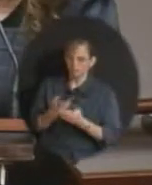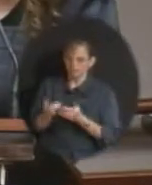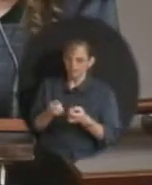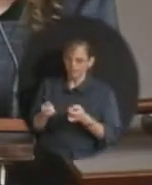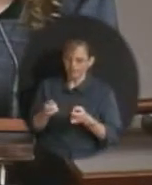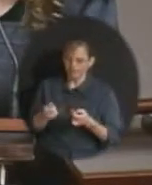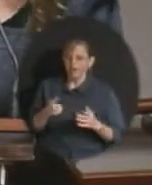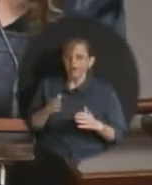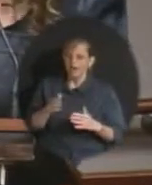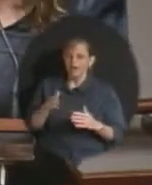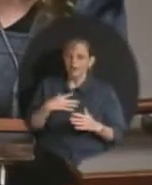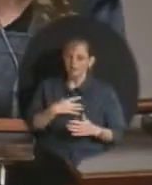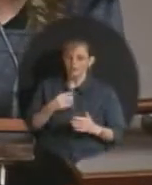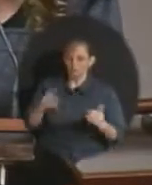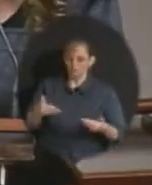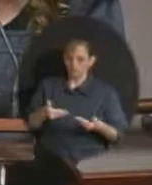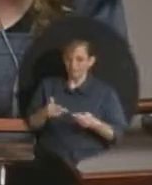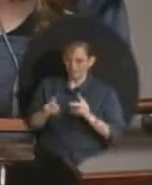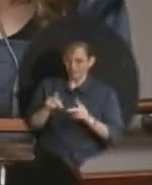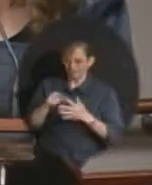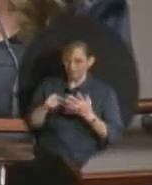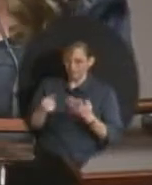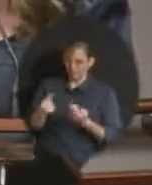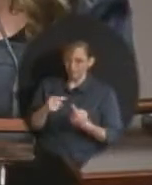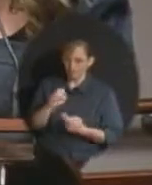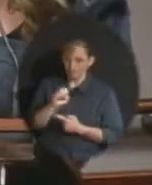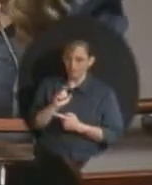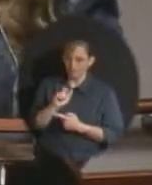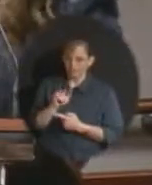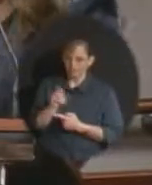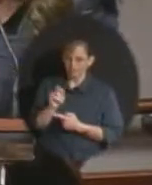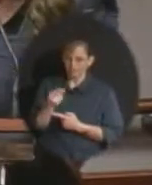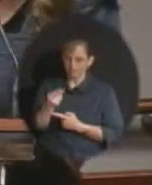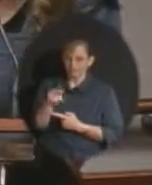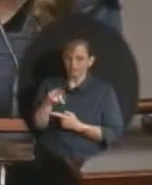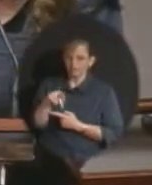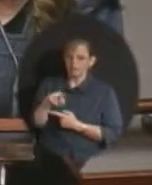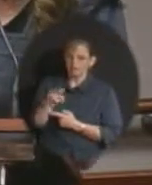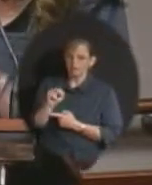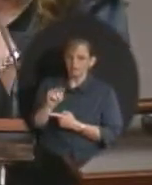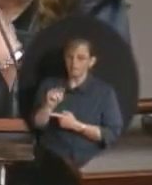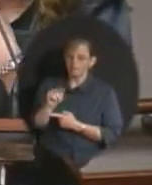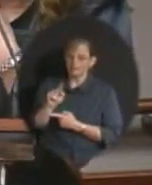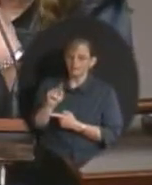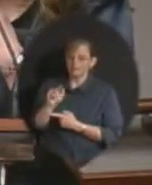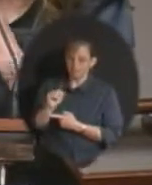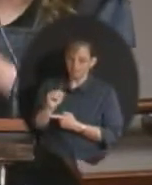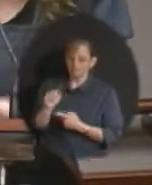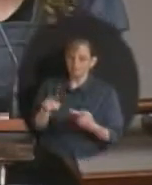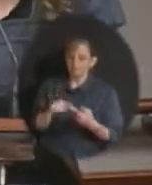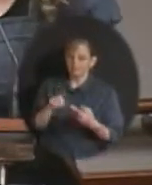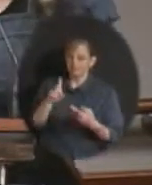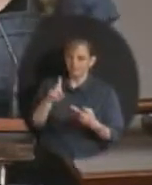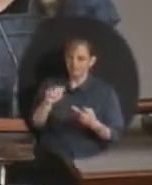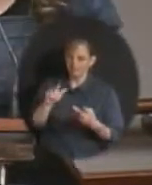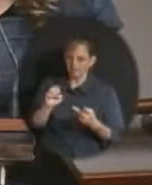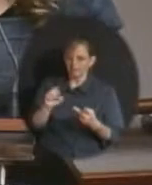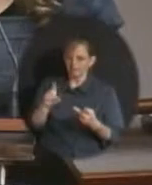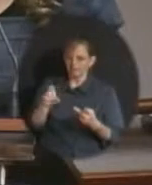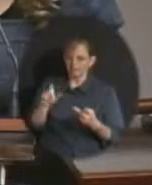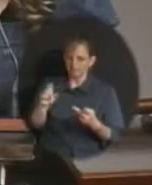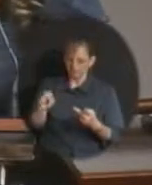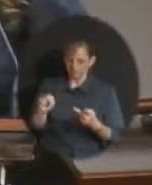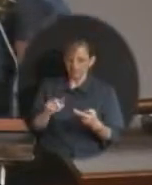Kiewit to come forward to be recognized. Elizabeth Putnam, Human Resources Recruiter, Dale Dutton, Mechanical Drafting and Design